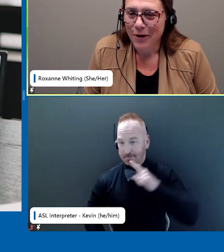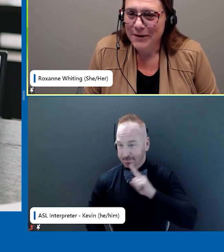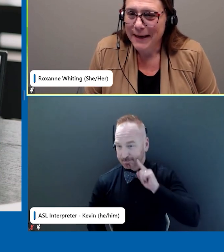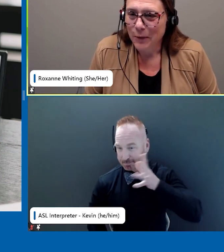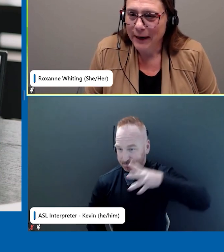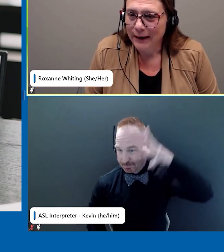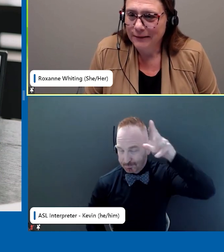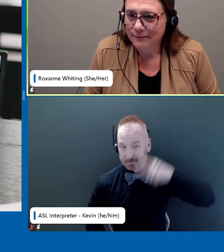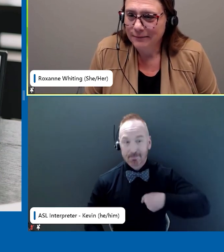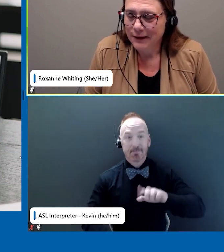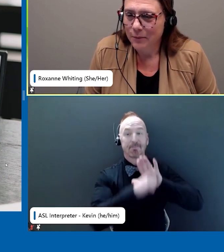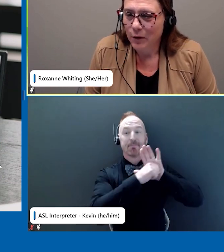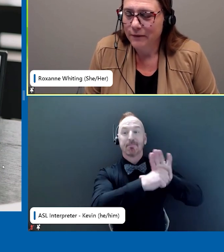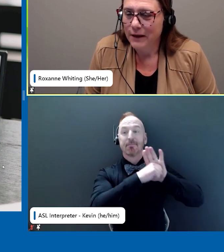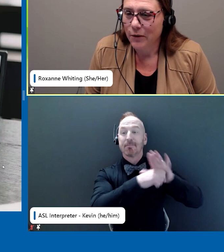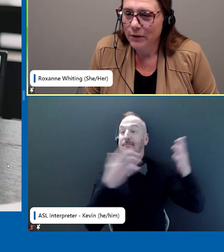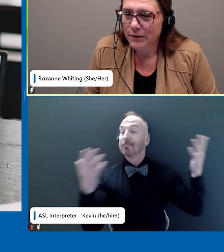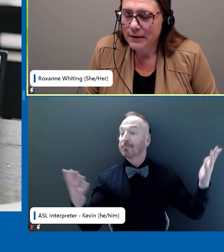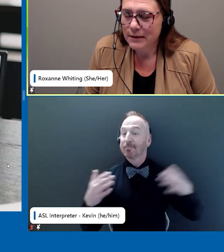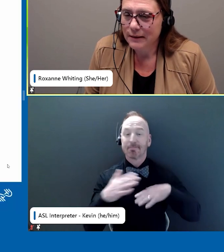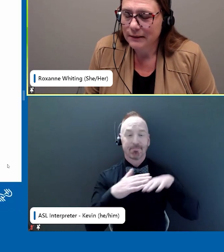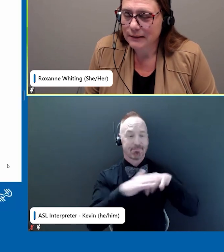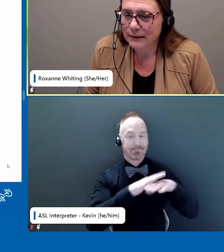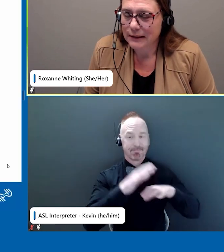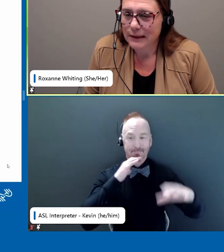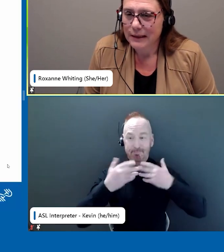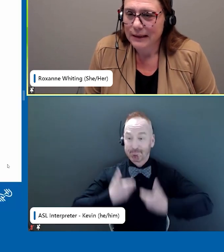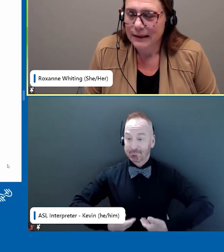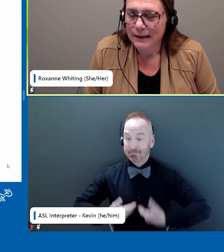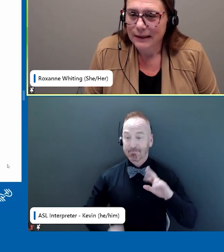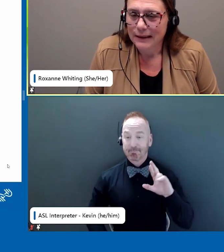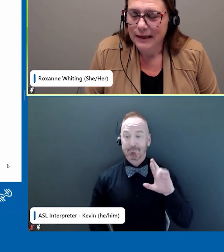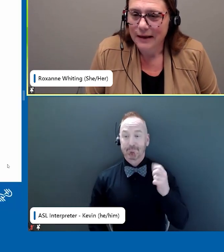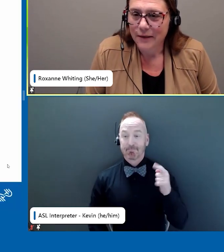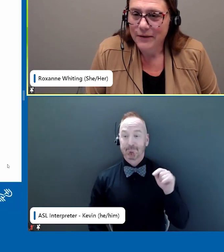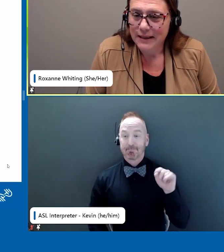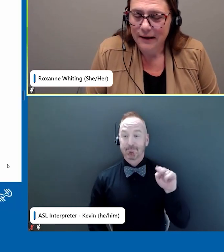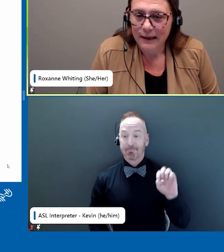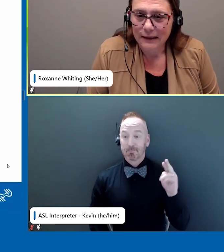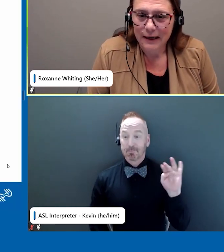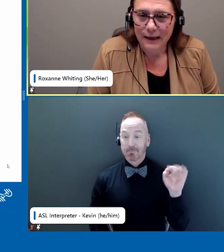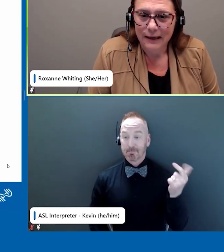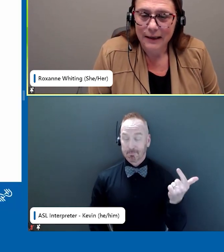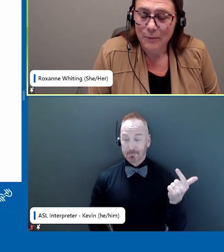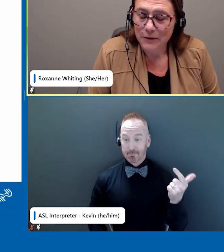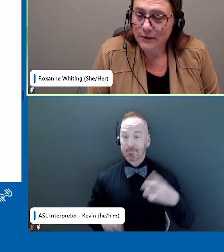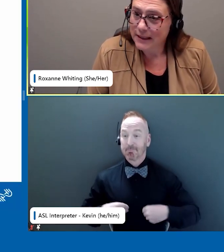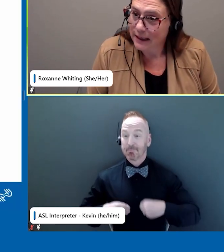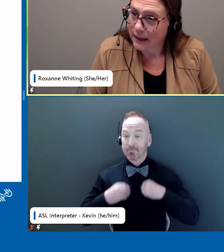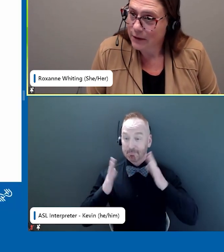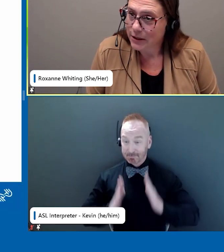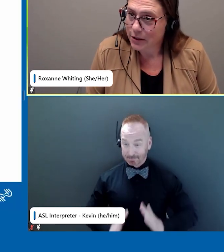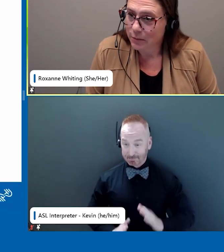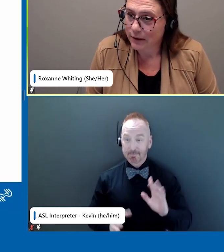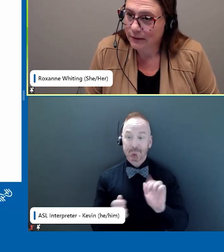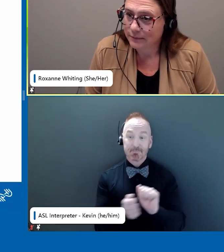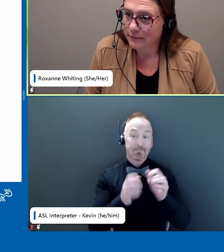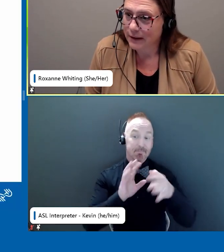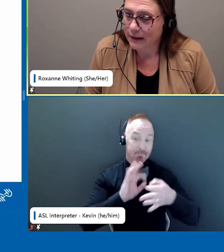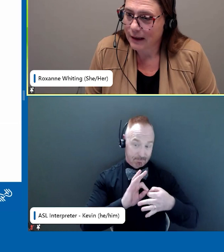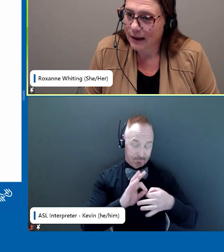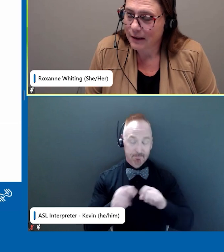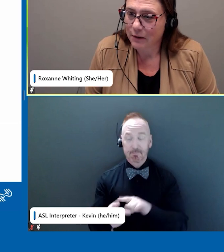My name is Roxanne Whiting. I'm one of the owners of Asign, and I'm also a sign language